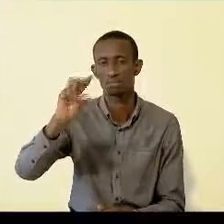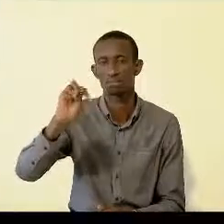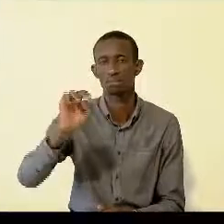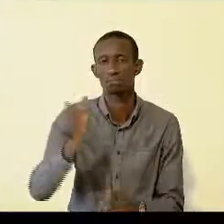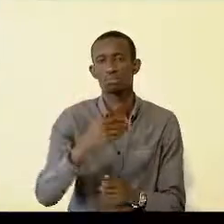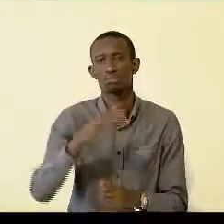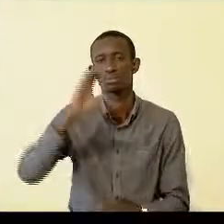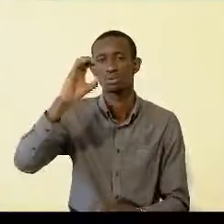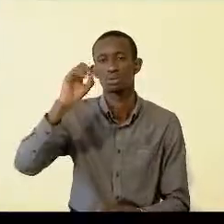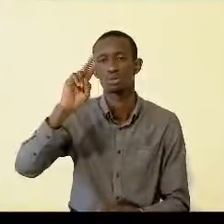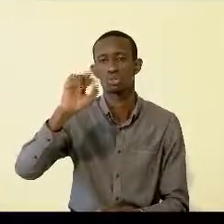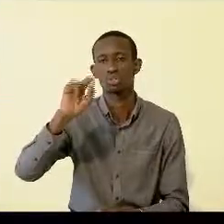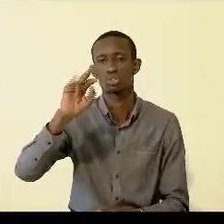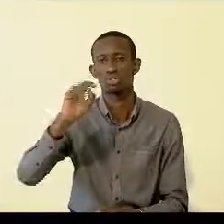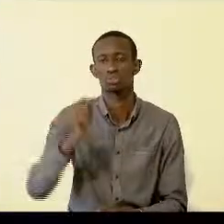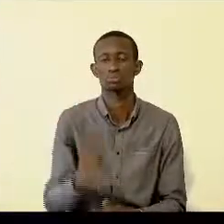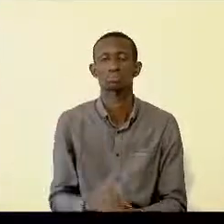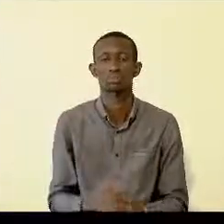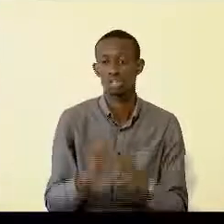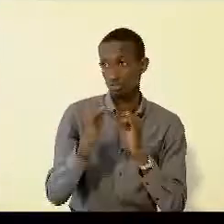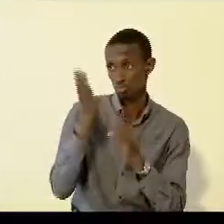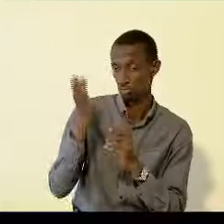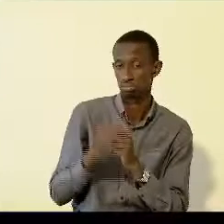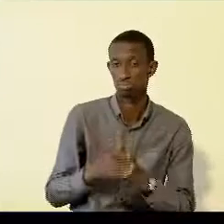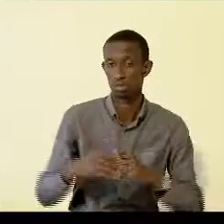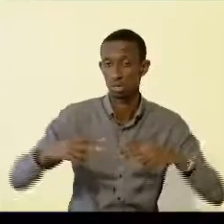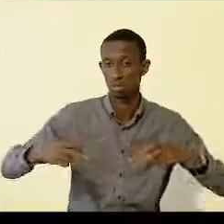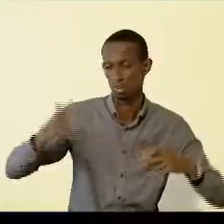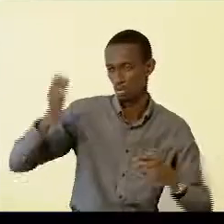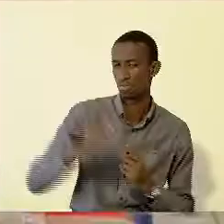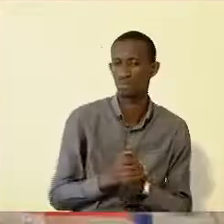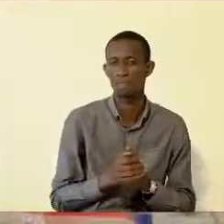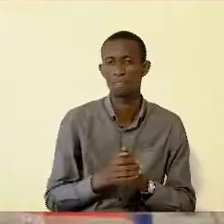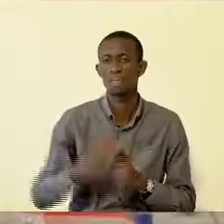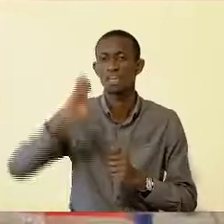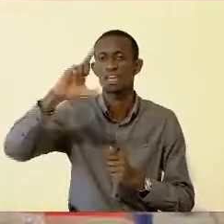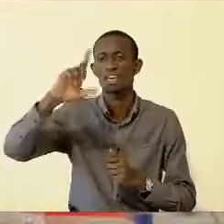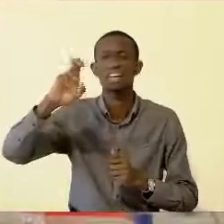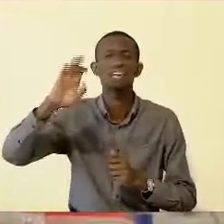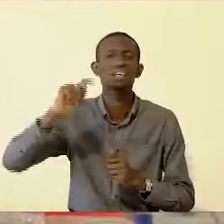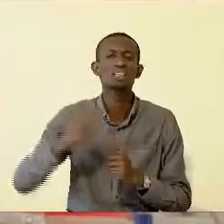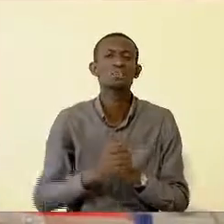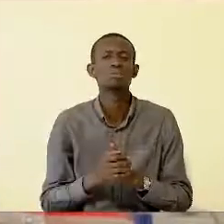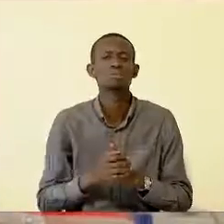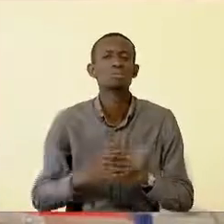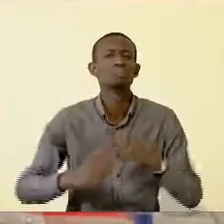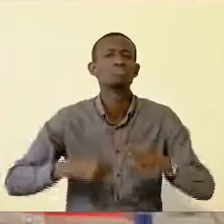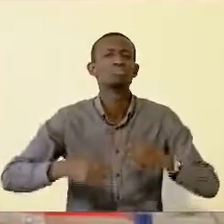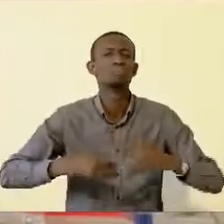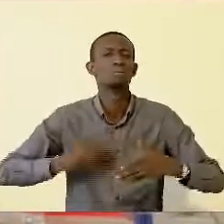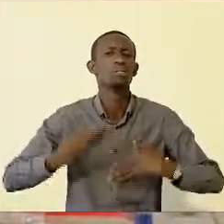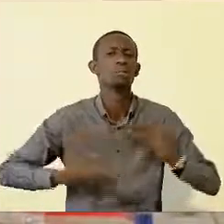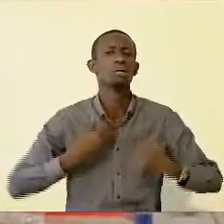elements, when excited, when their electrons are excited, the energy difference is too small so